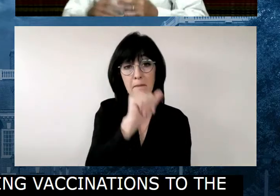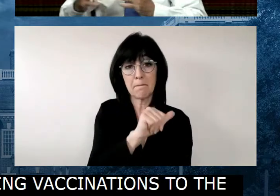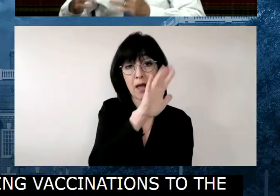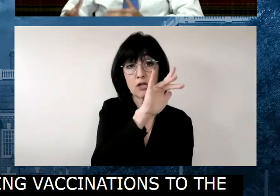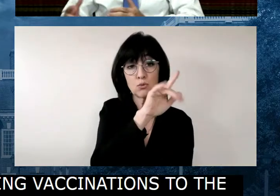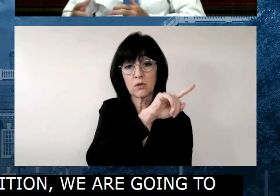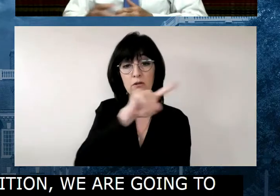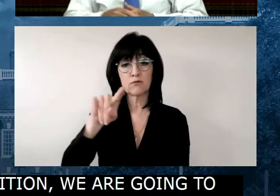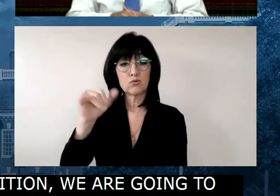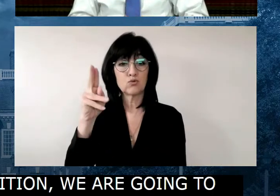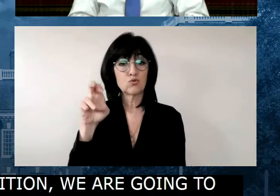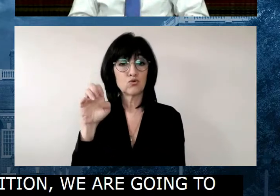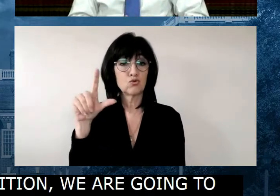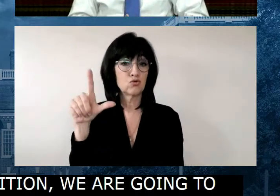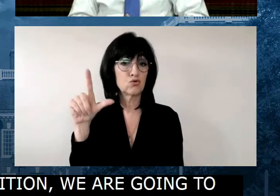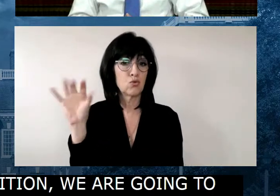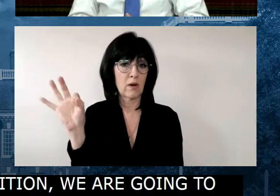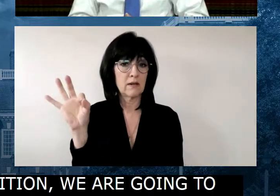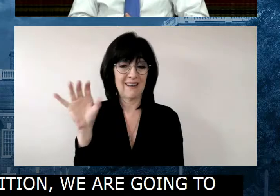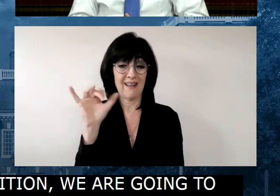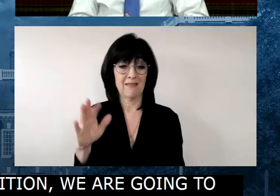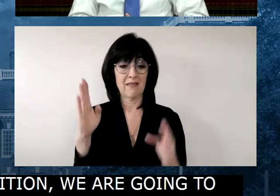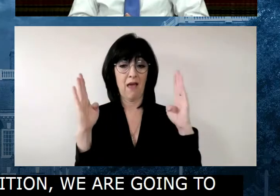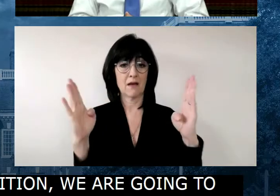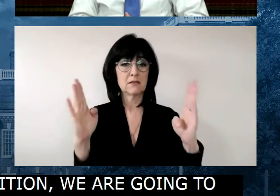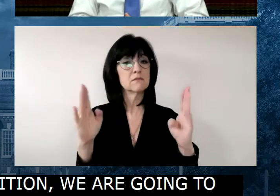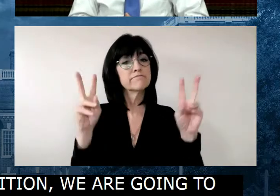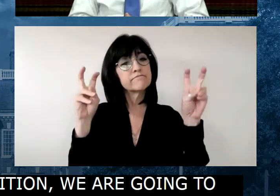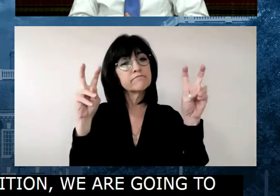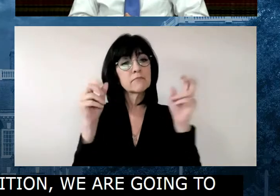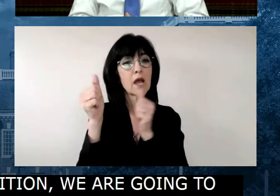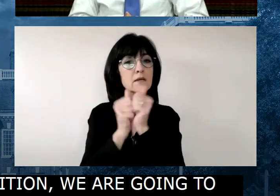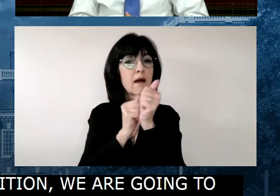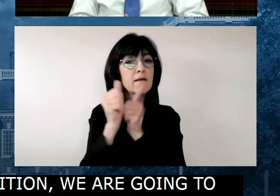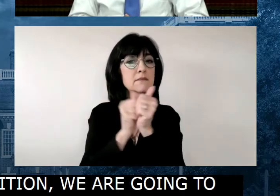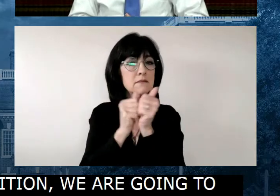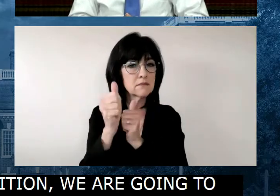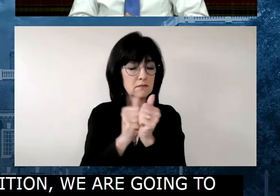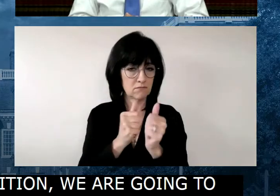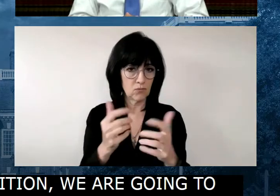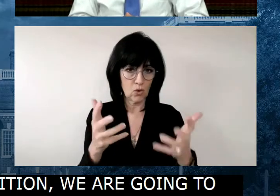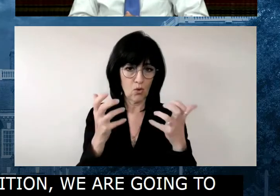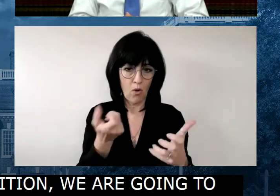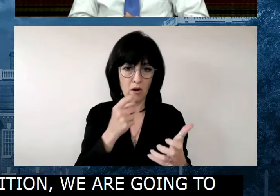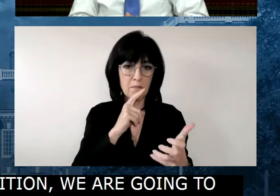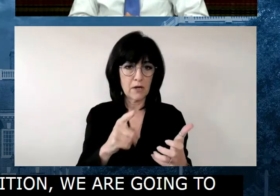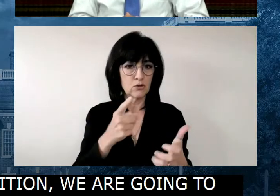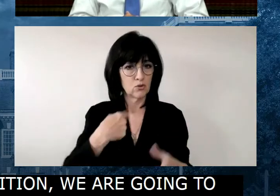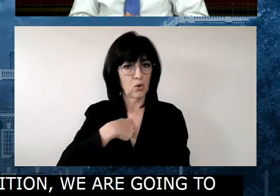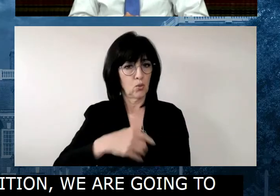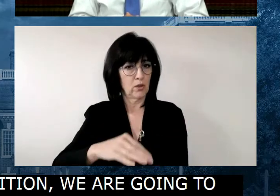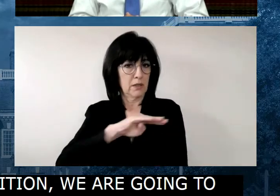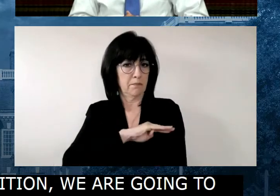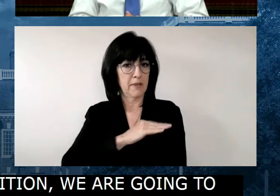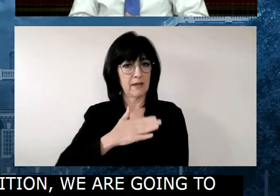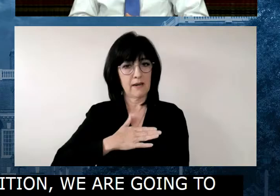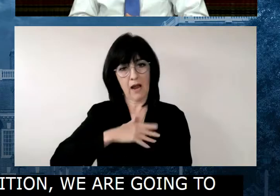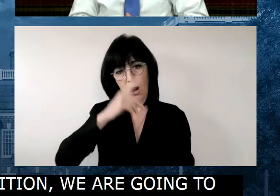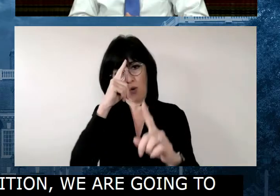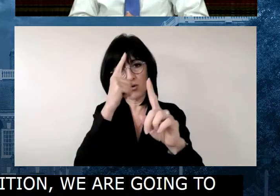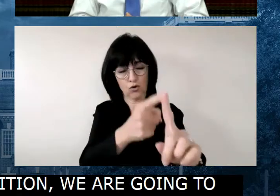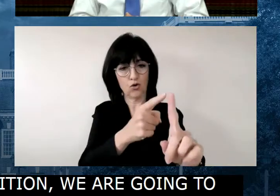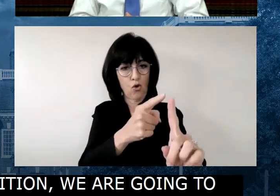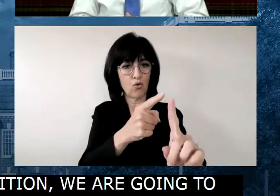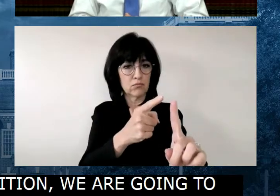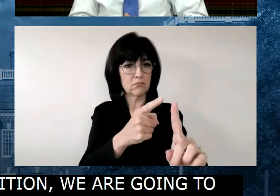29th. This is our really sprint to the end to get to where we want to be by the 4th of July. The President of the United States has